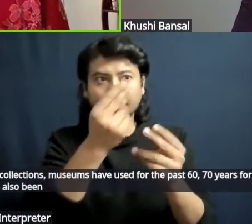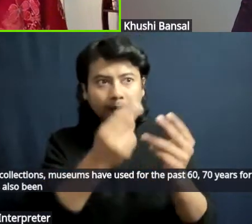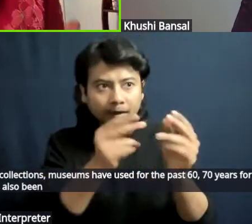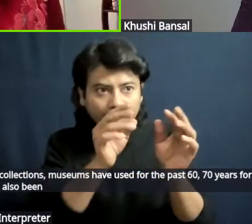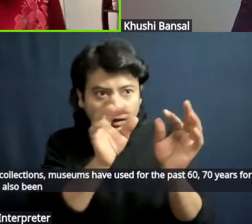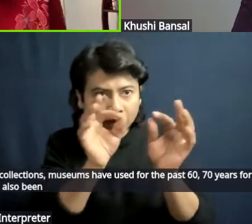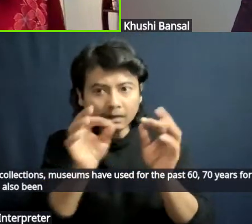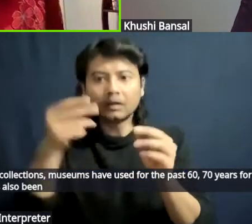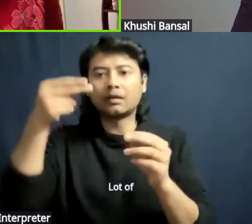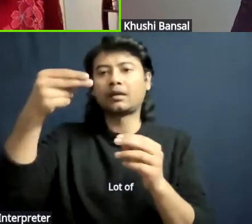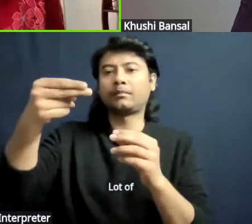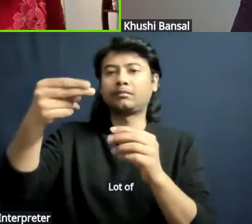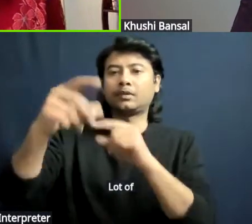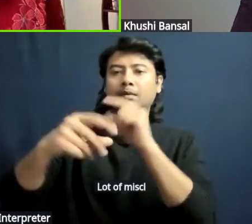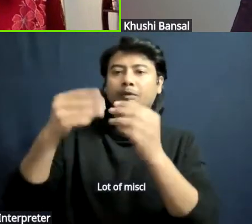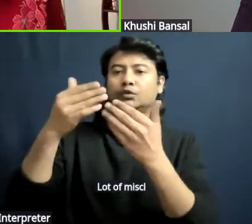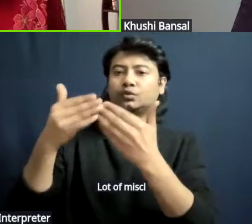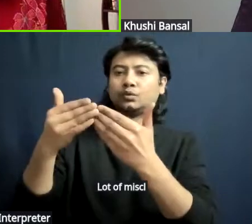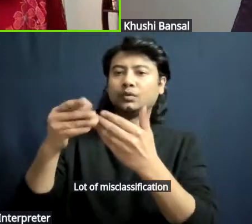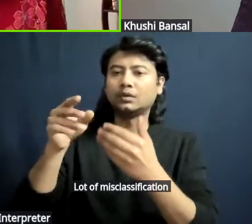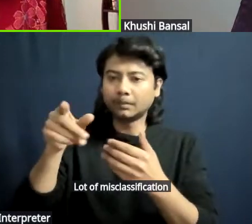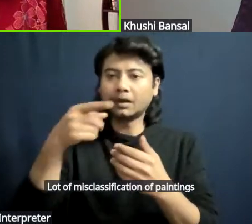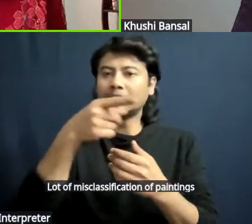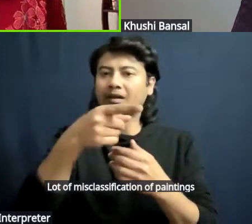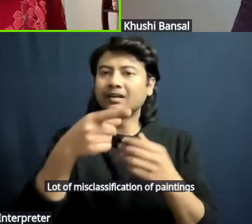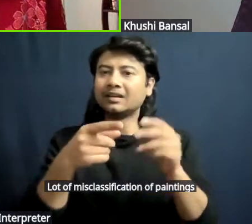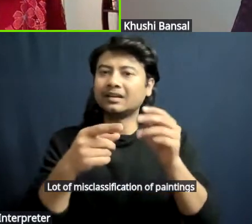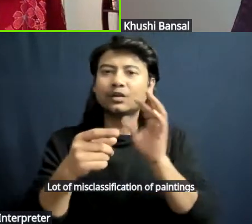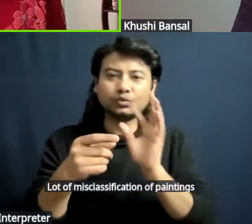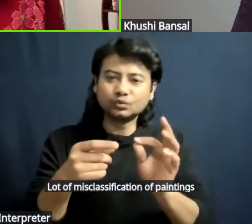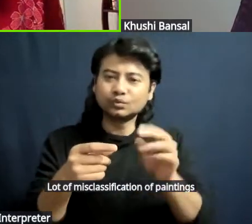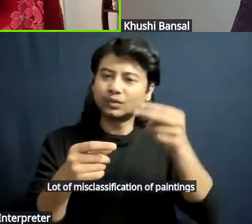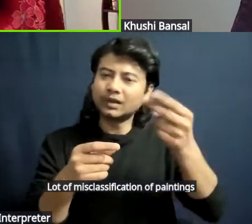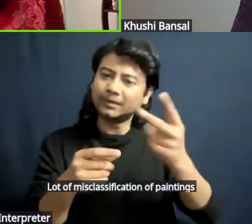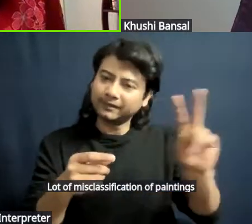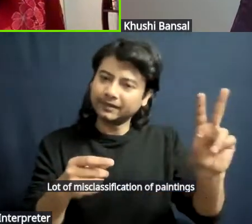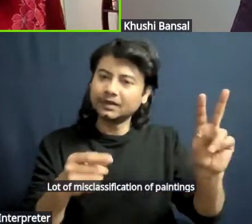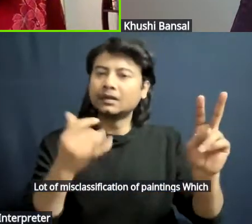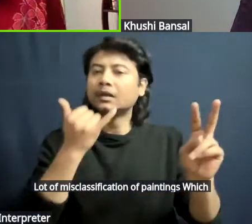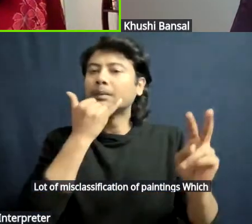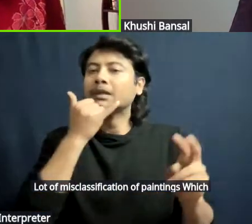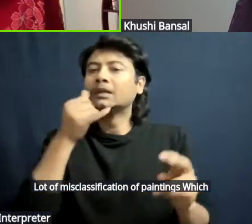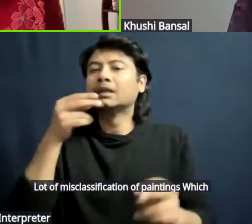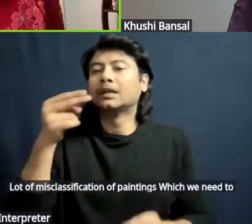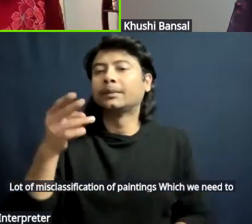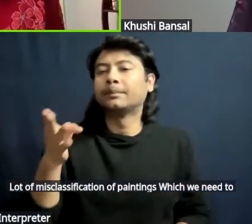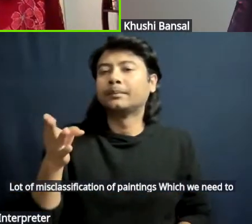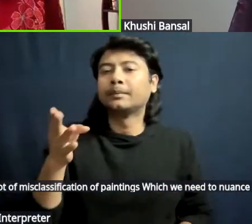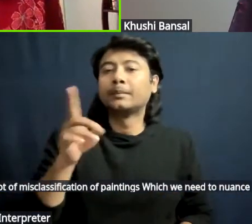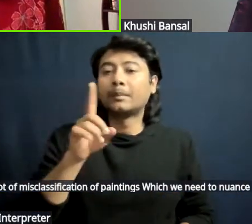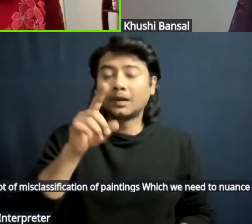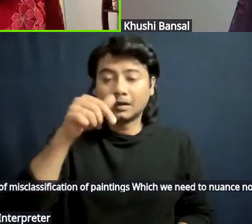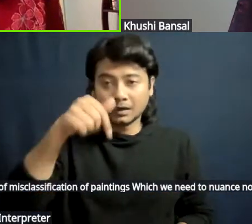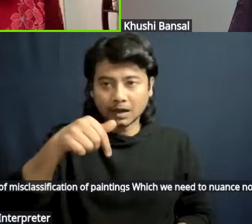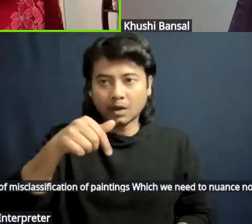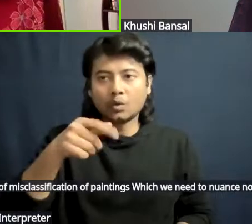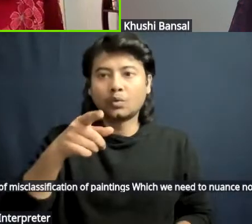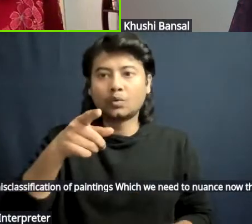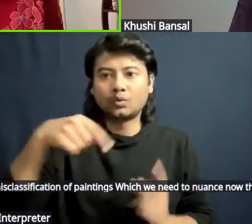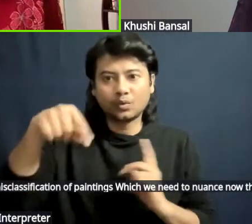of misclassification of paintings, which we need to nuance now that we know